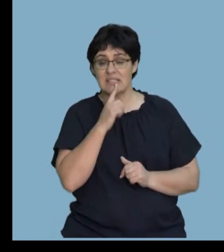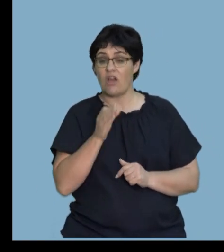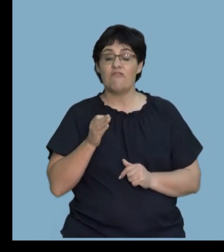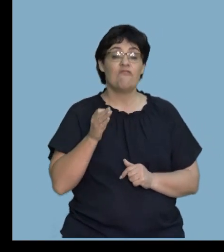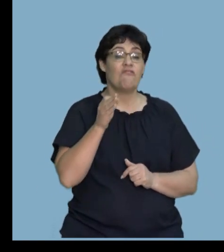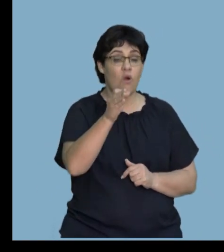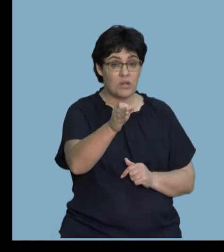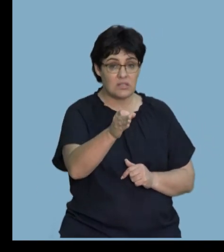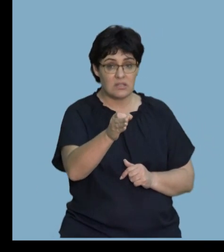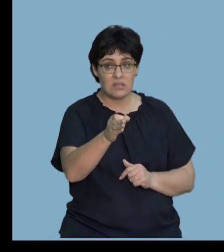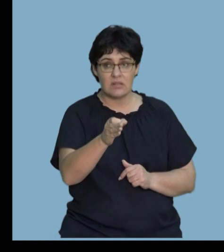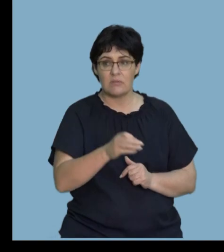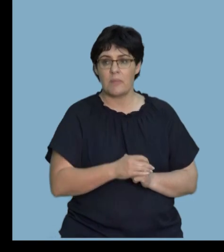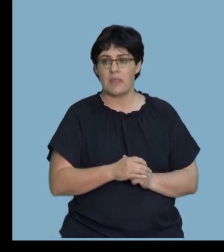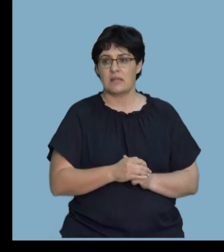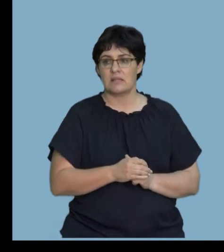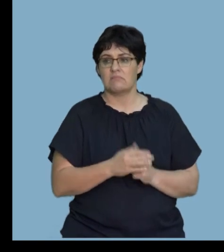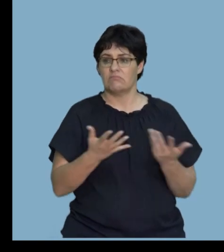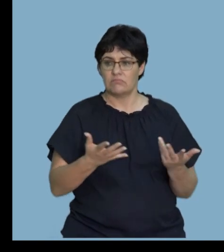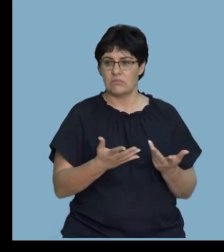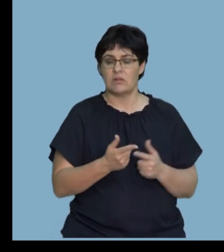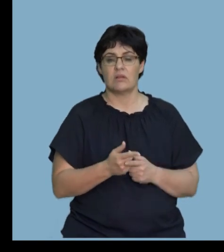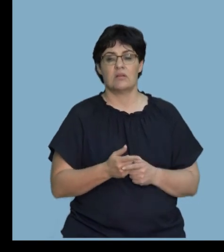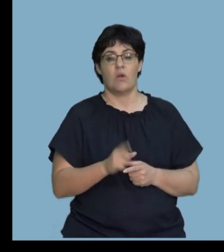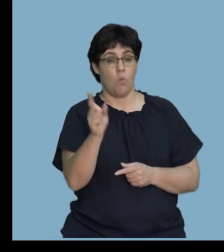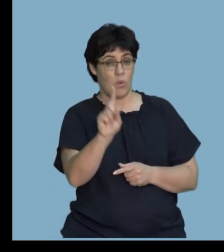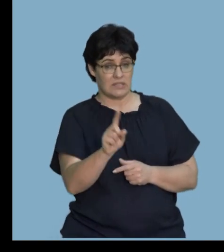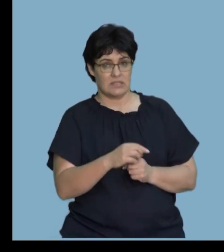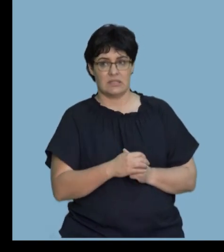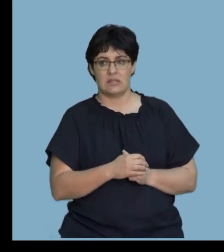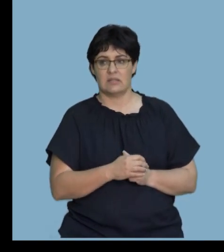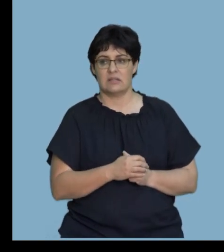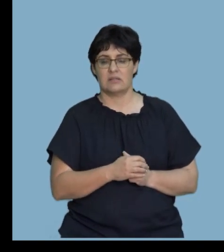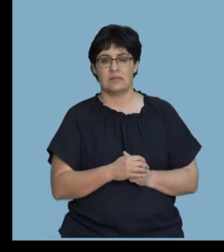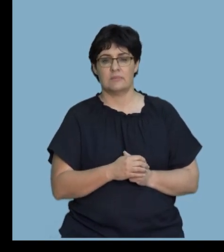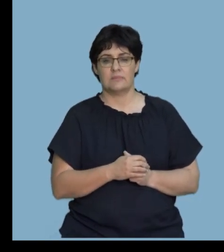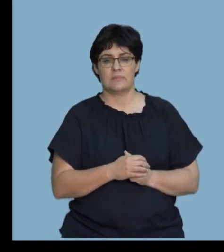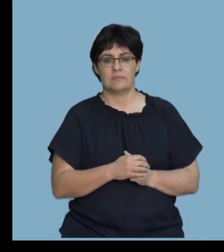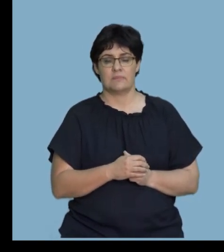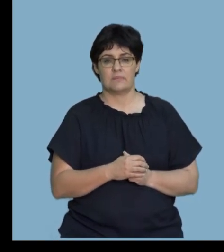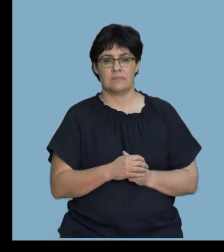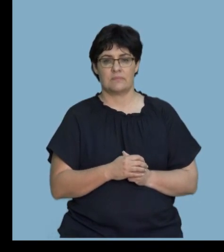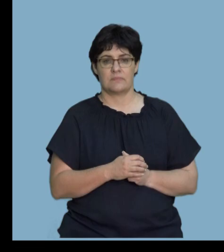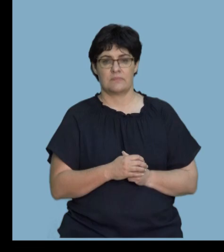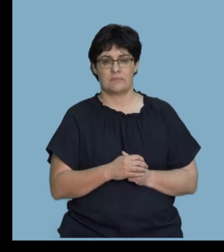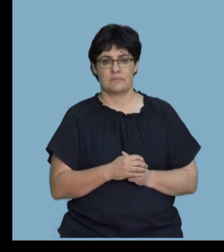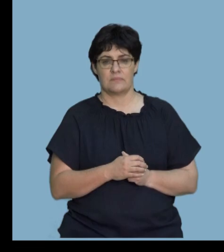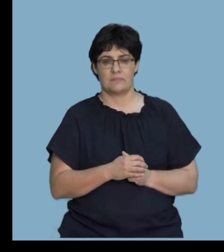that the forward reaction is exothermic, okay? Forward reaction